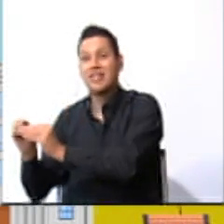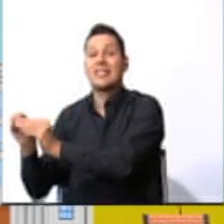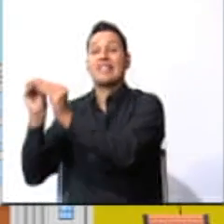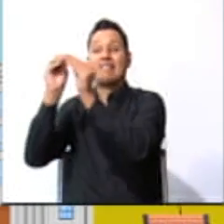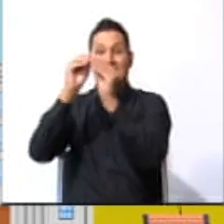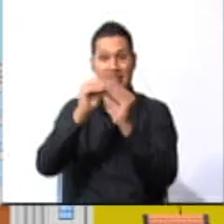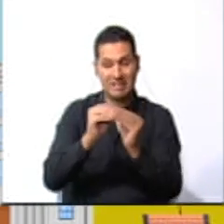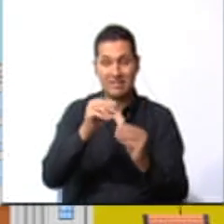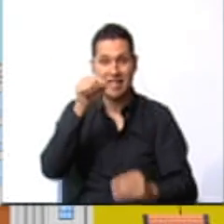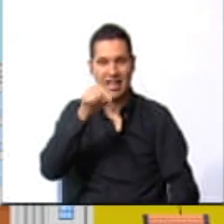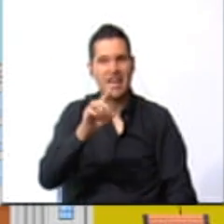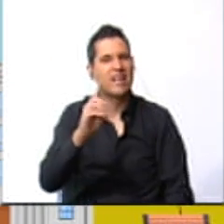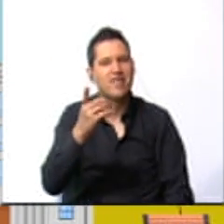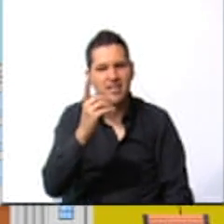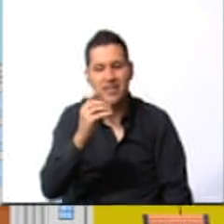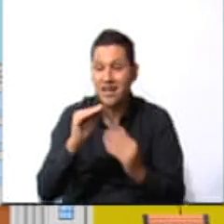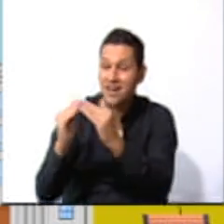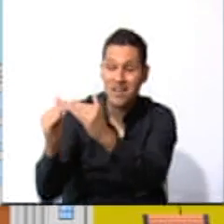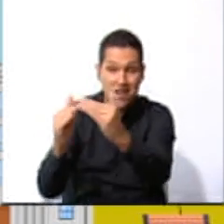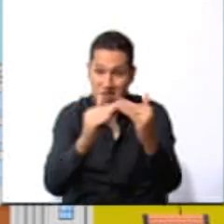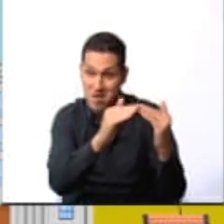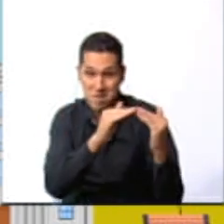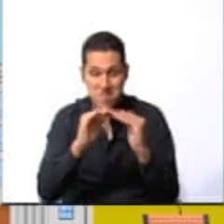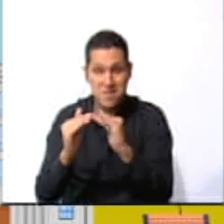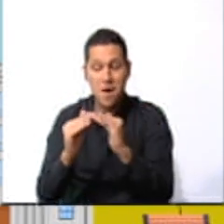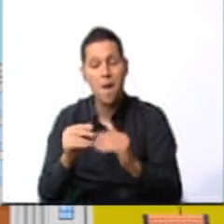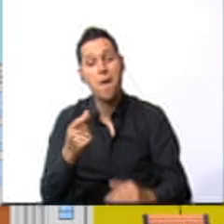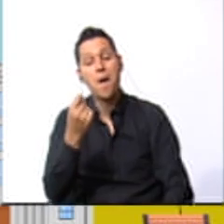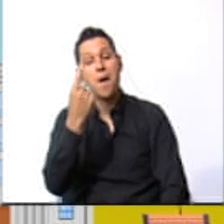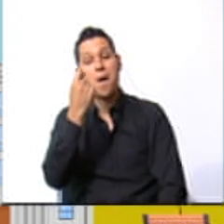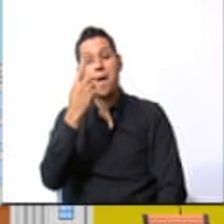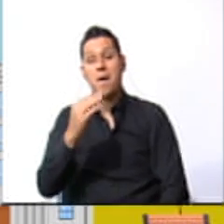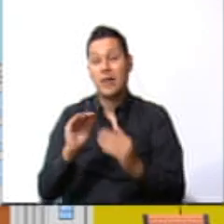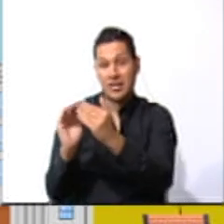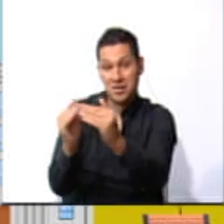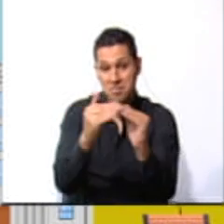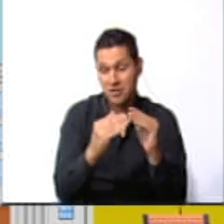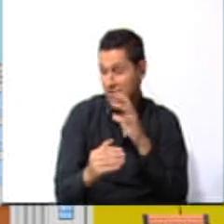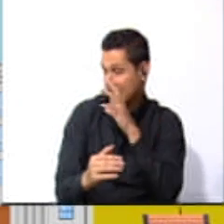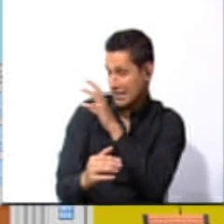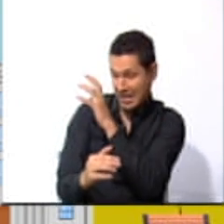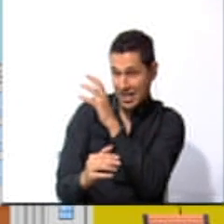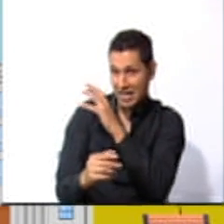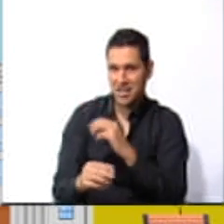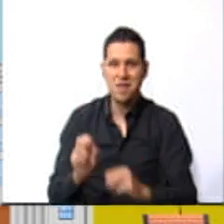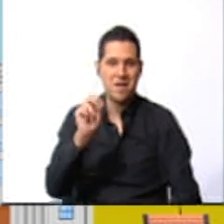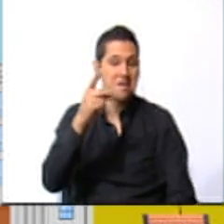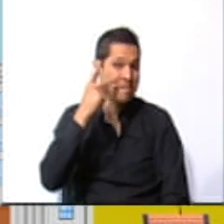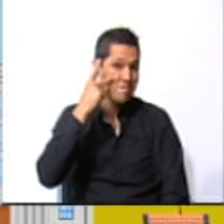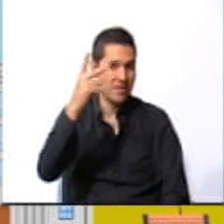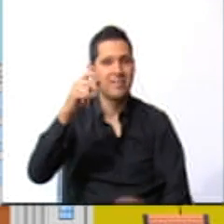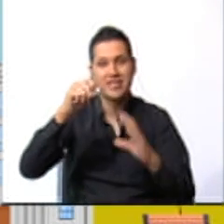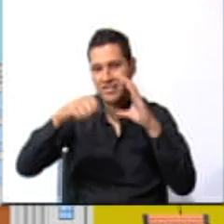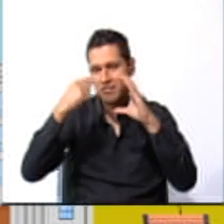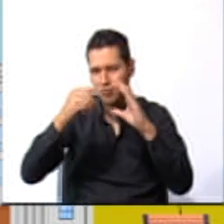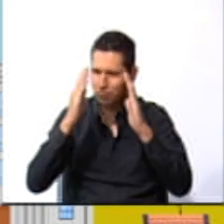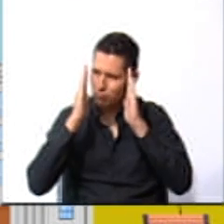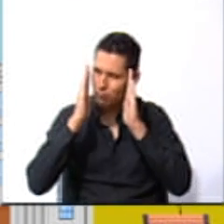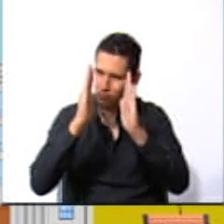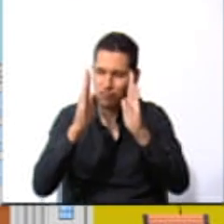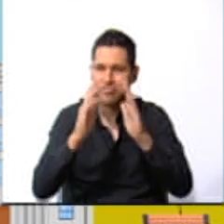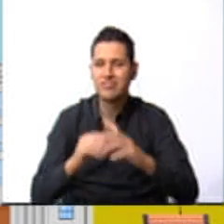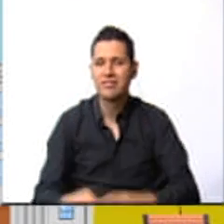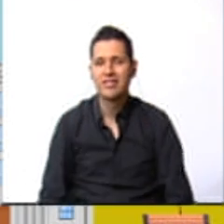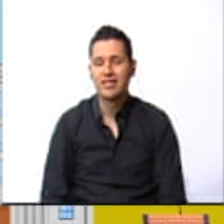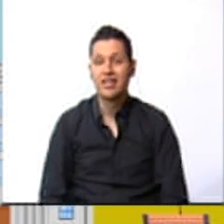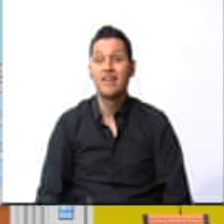we are here in Jack's neighborhood. Let's see the video and pay attention to